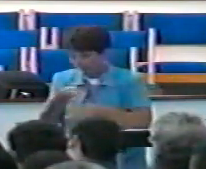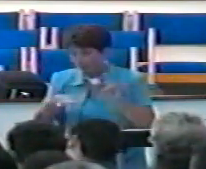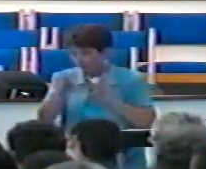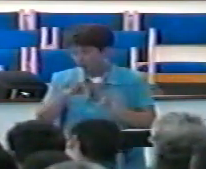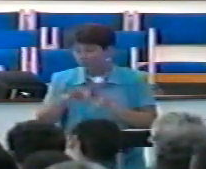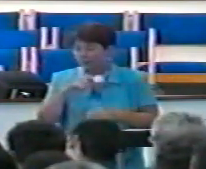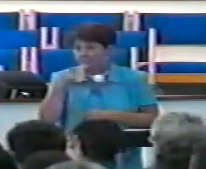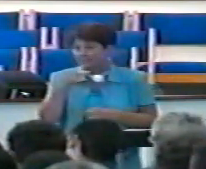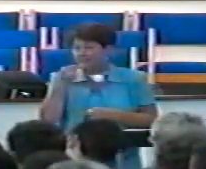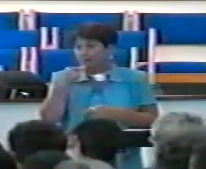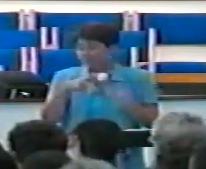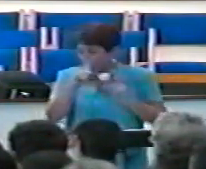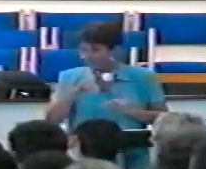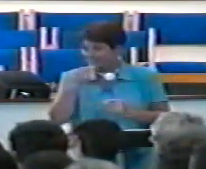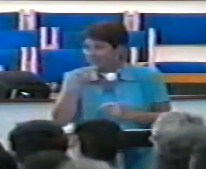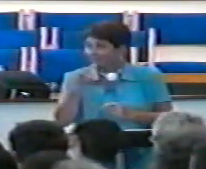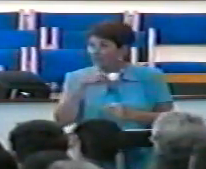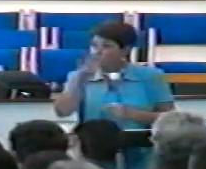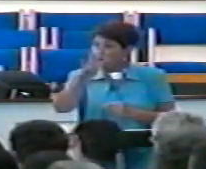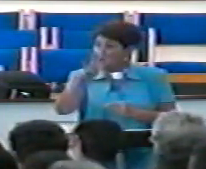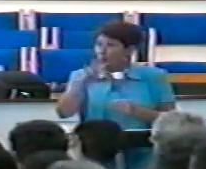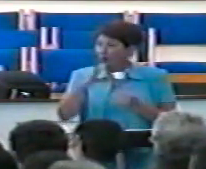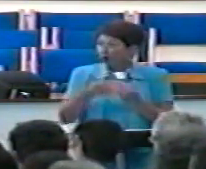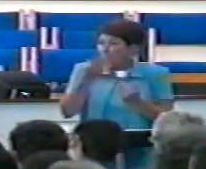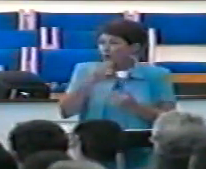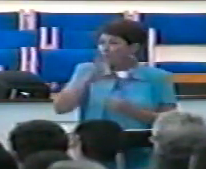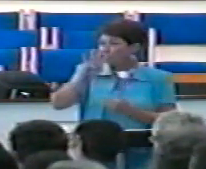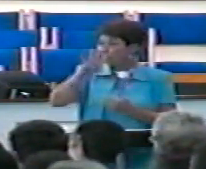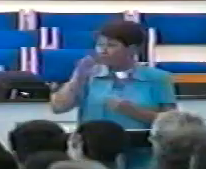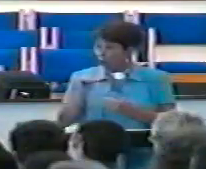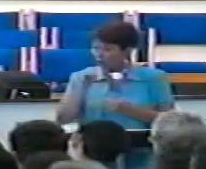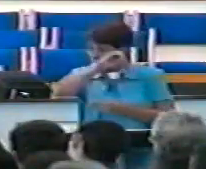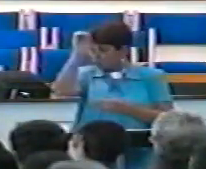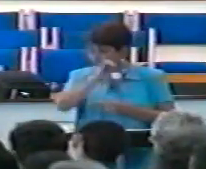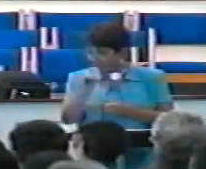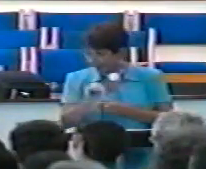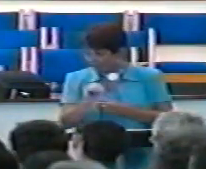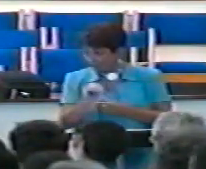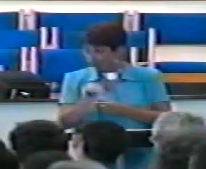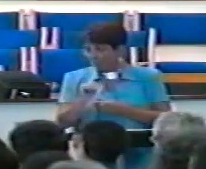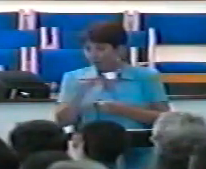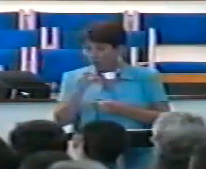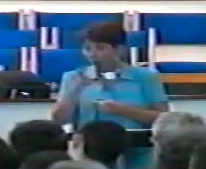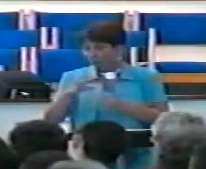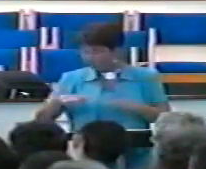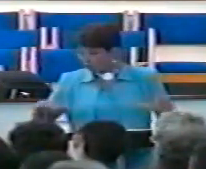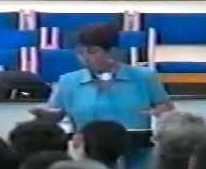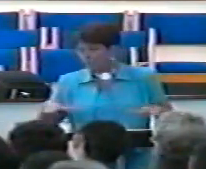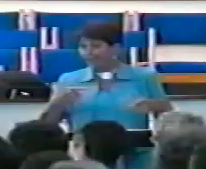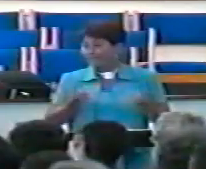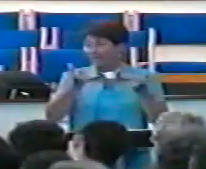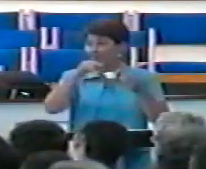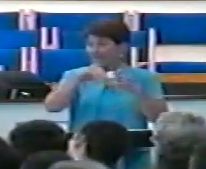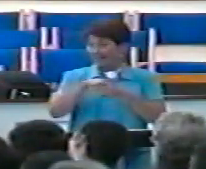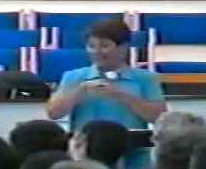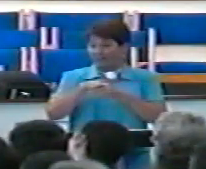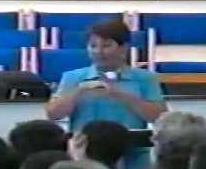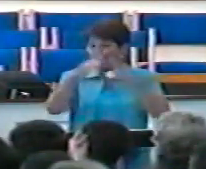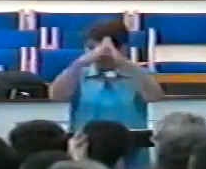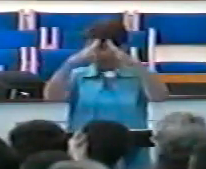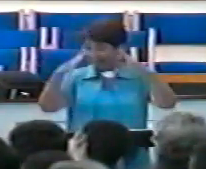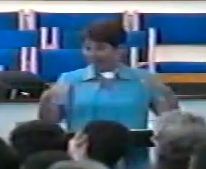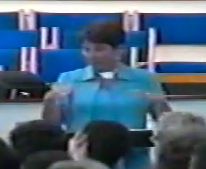of all children live in households that include their biological mothers, but not their biological